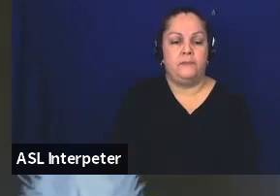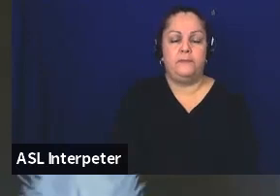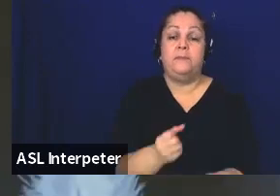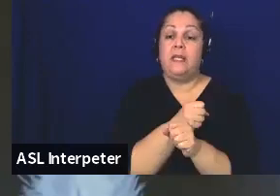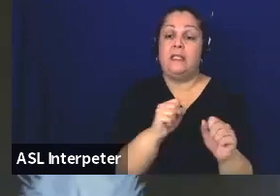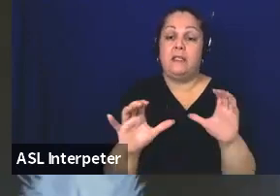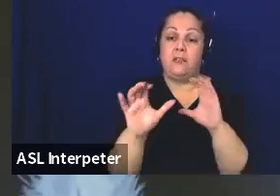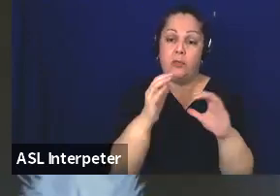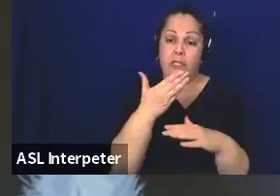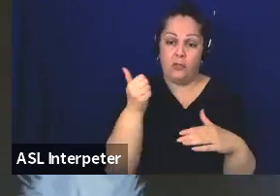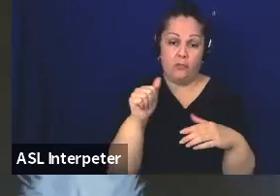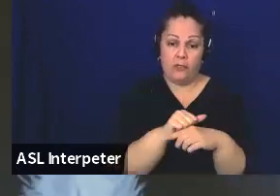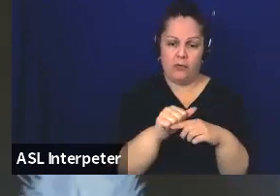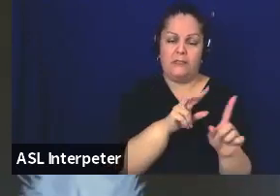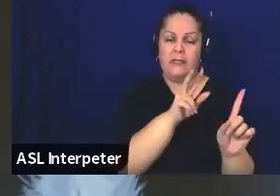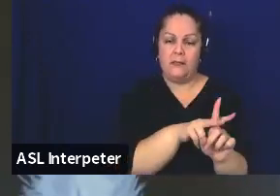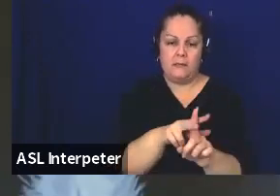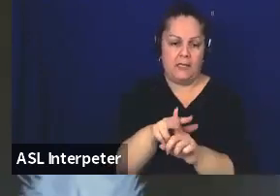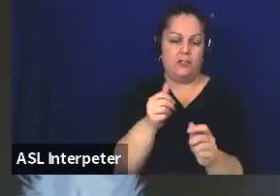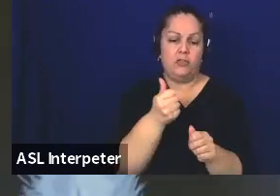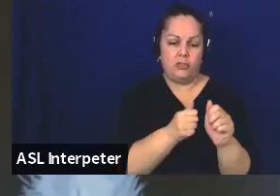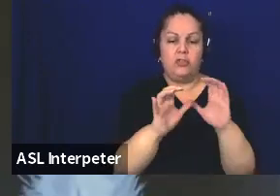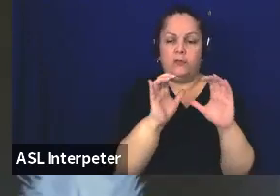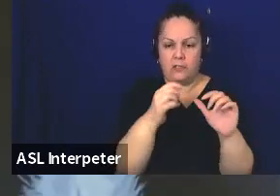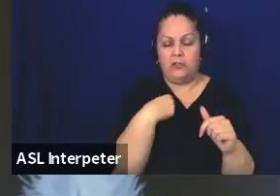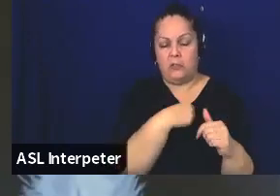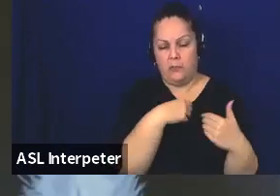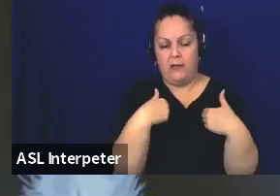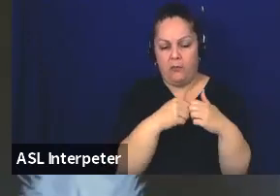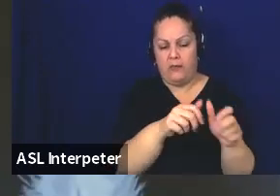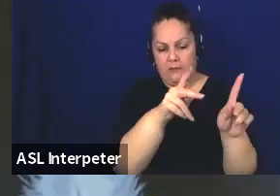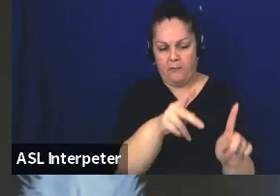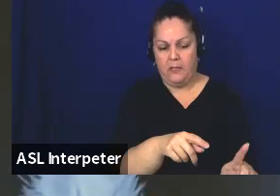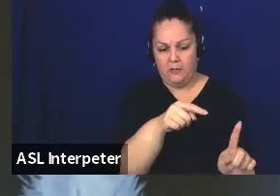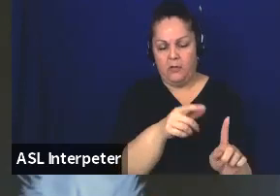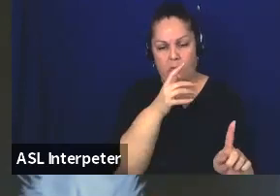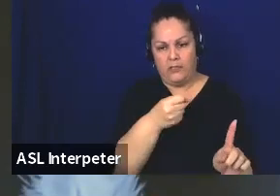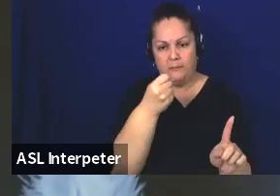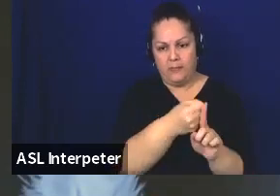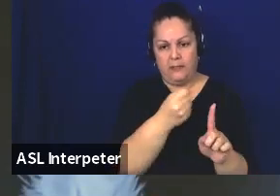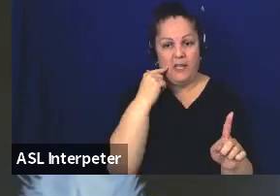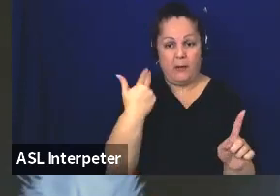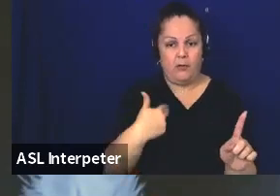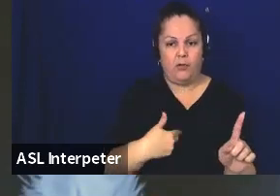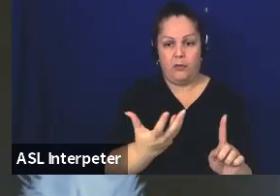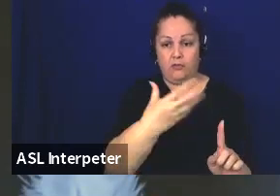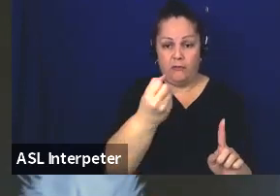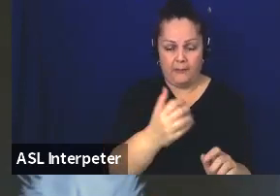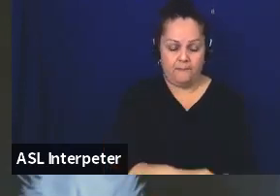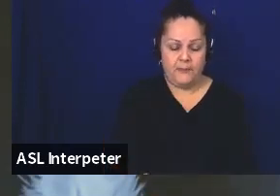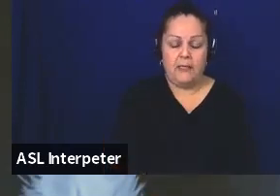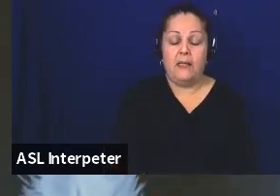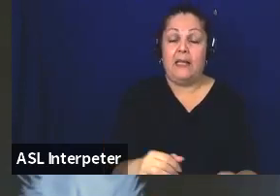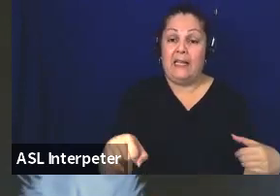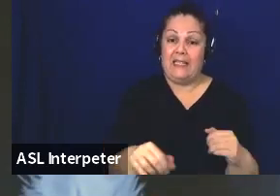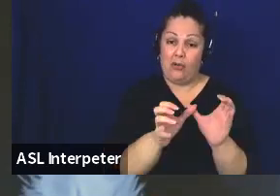communication best practices are applicable to each conversation that we have with the individual who is impacted by human trafficking. However, in a crisis